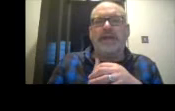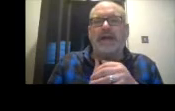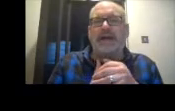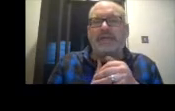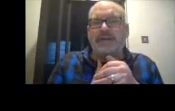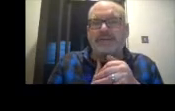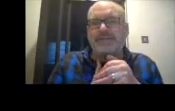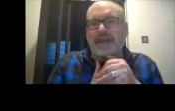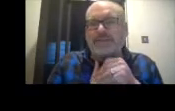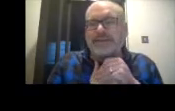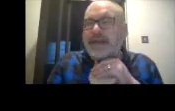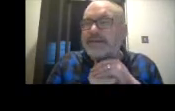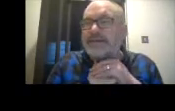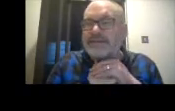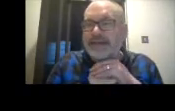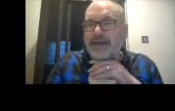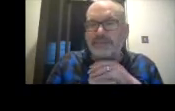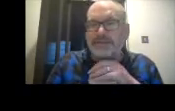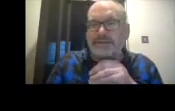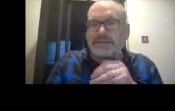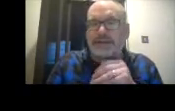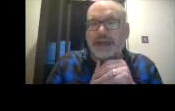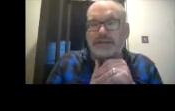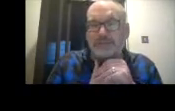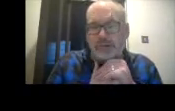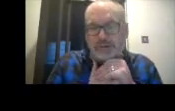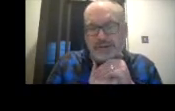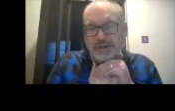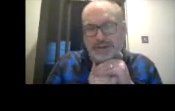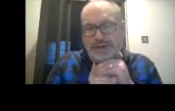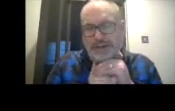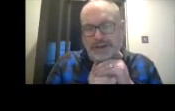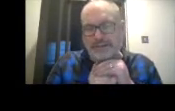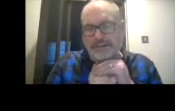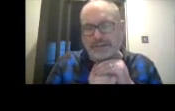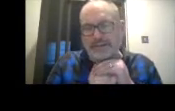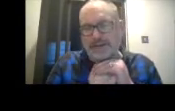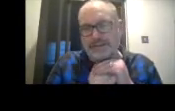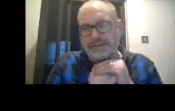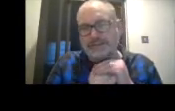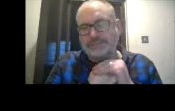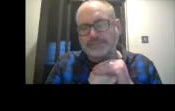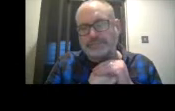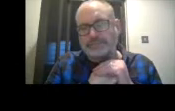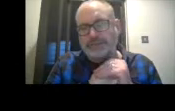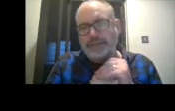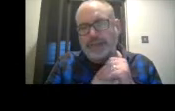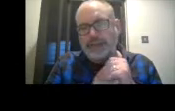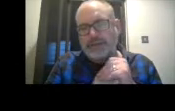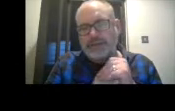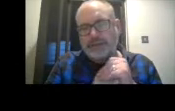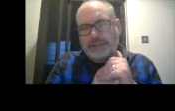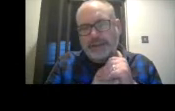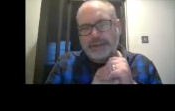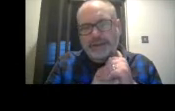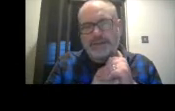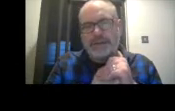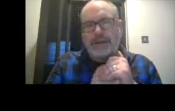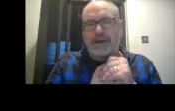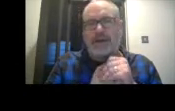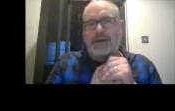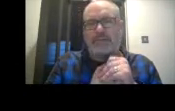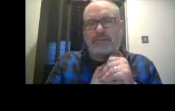the events of the 1880s, in particular the land war of the 1880s during that